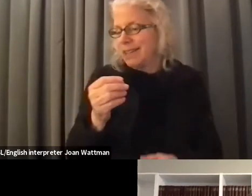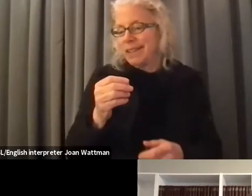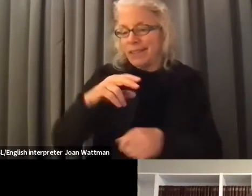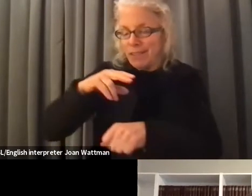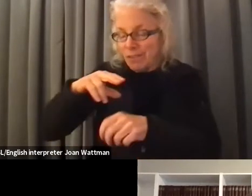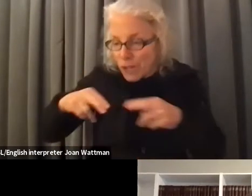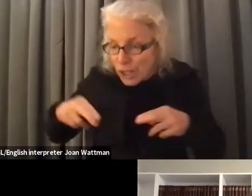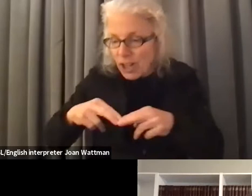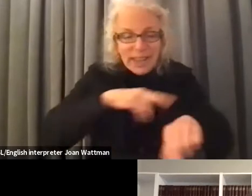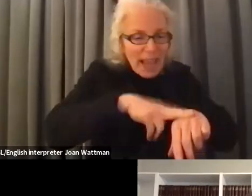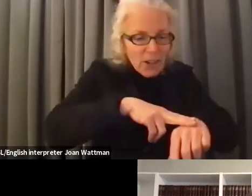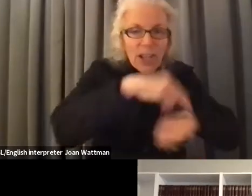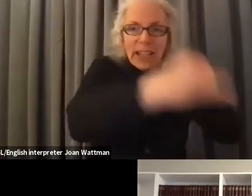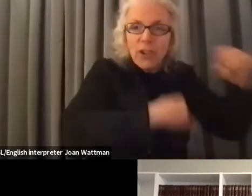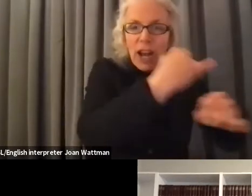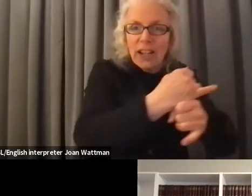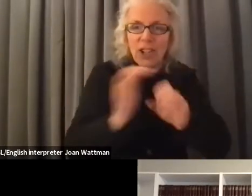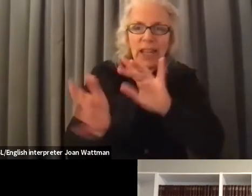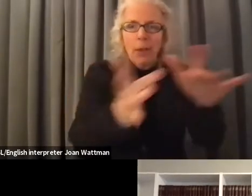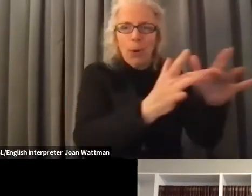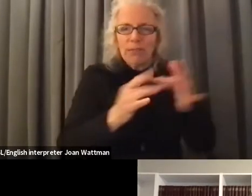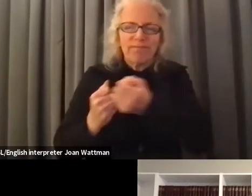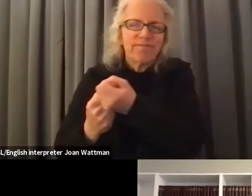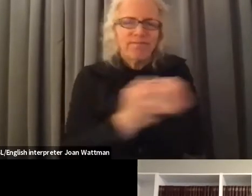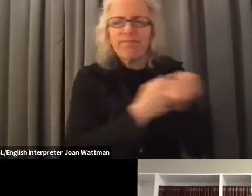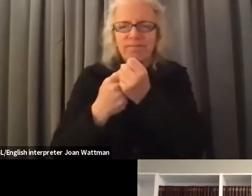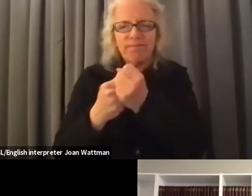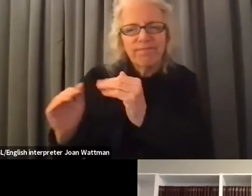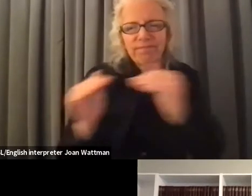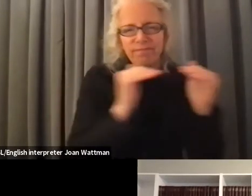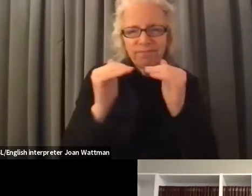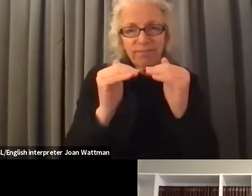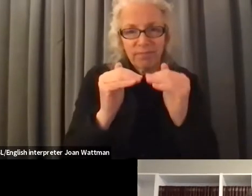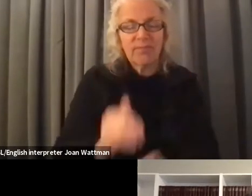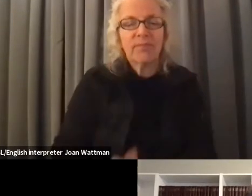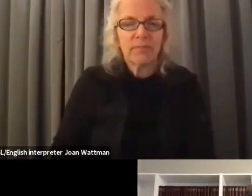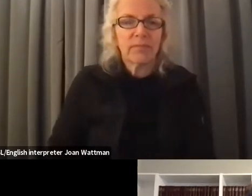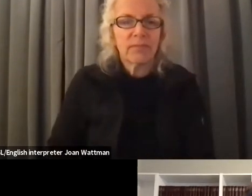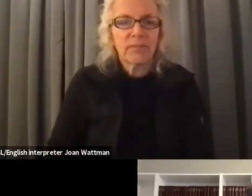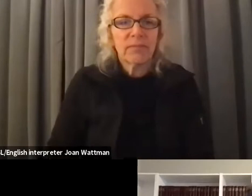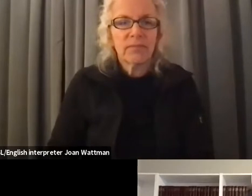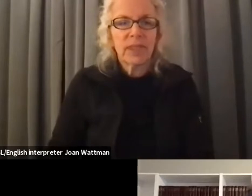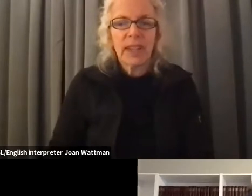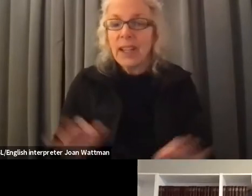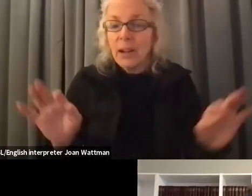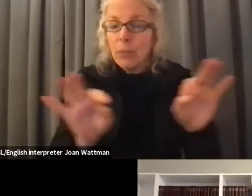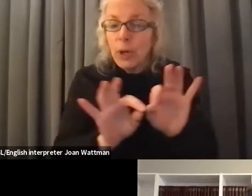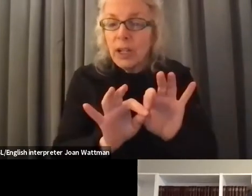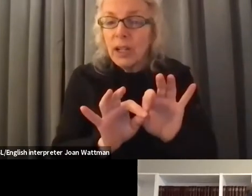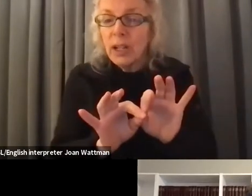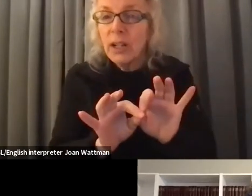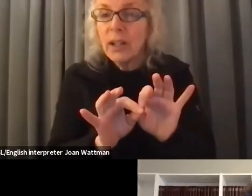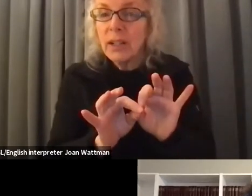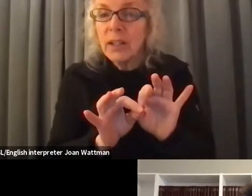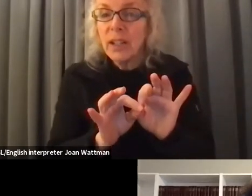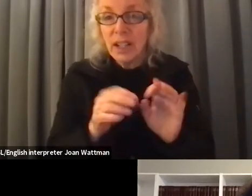and international networks of solidarity. Most importantly, Ransby